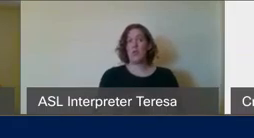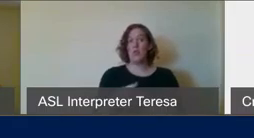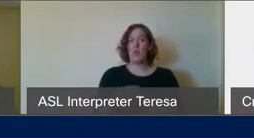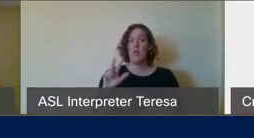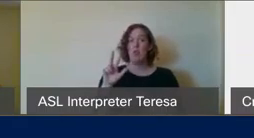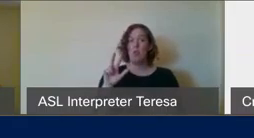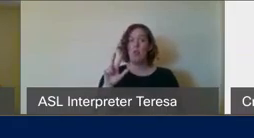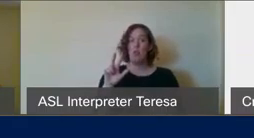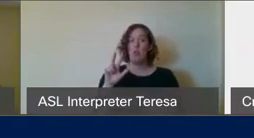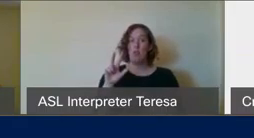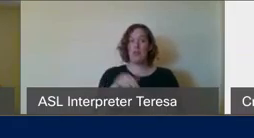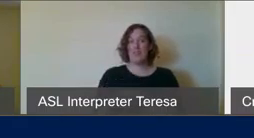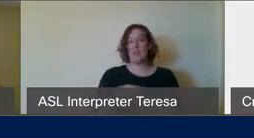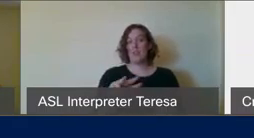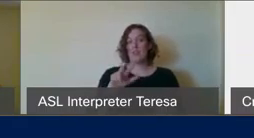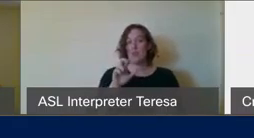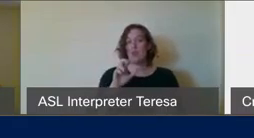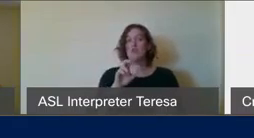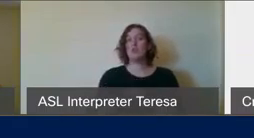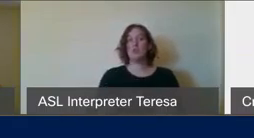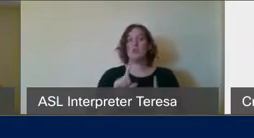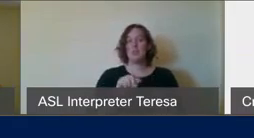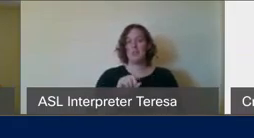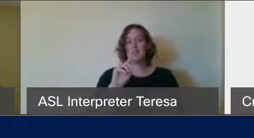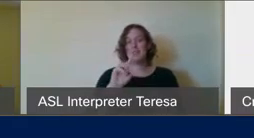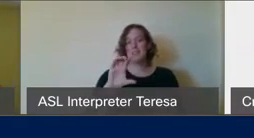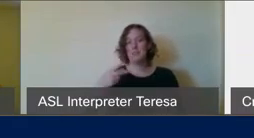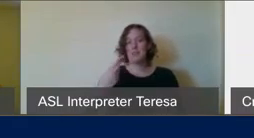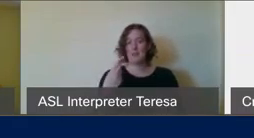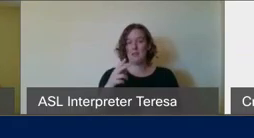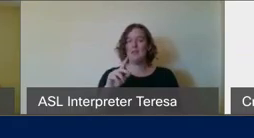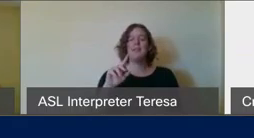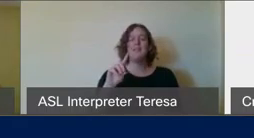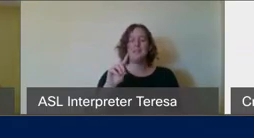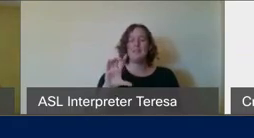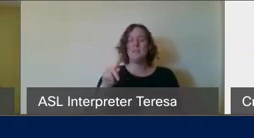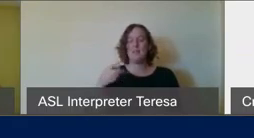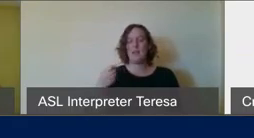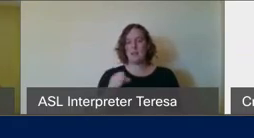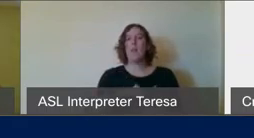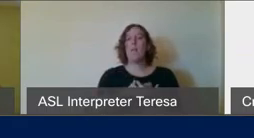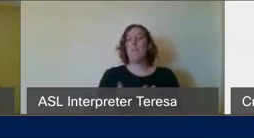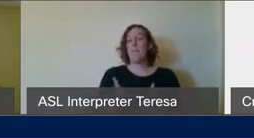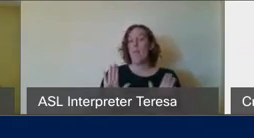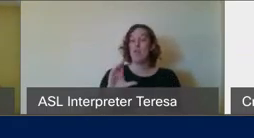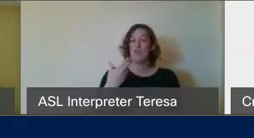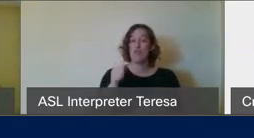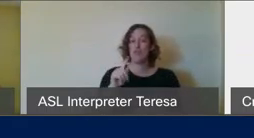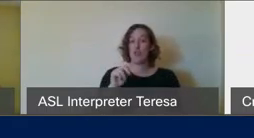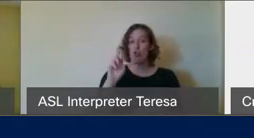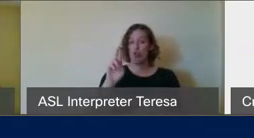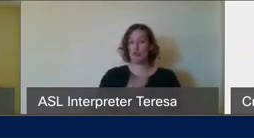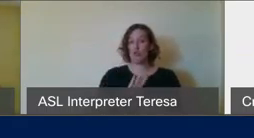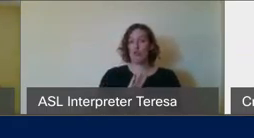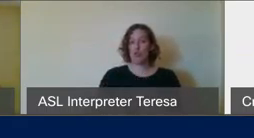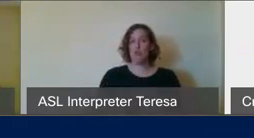3,088 of those students attended DCPS. Public charter schools, they reached 2,487